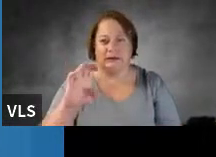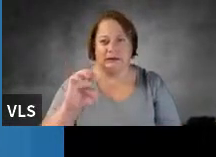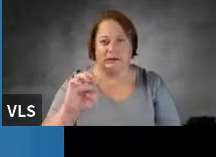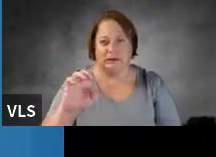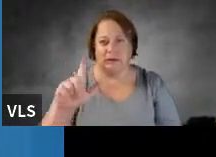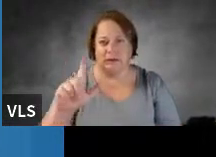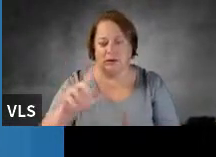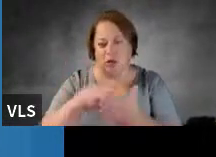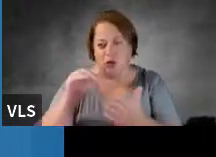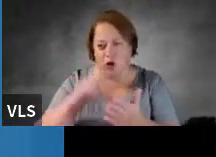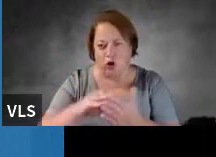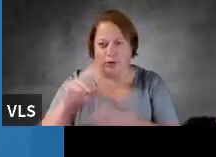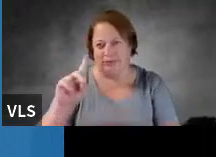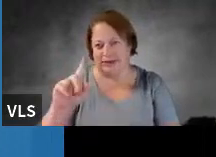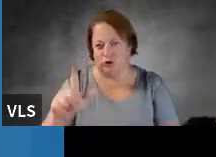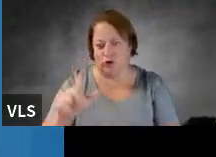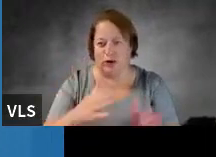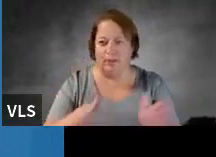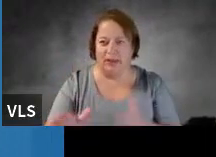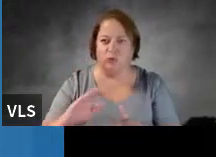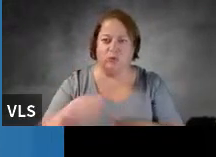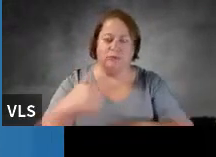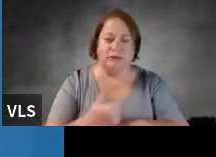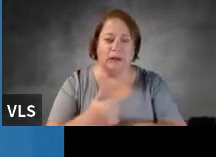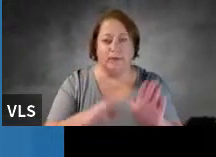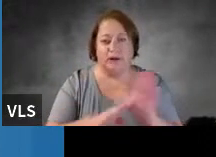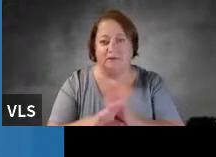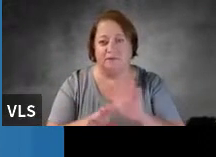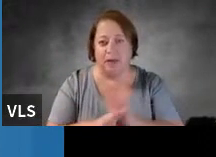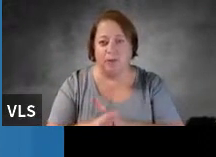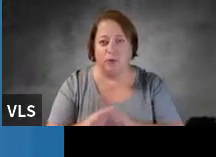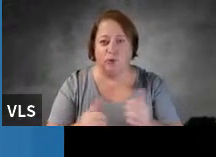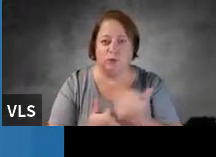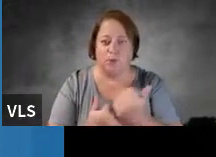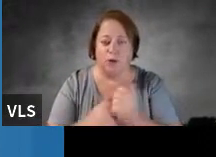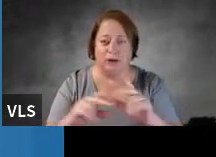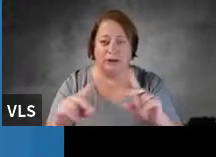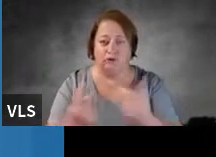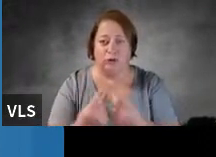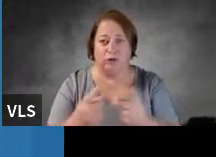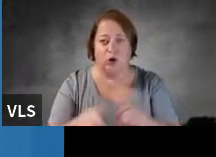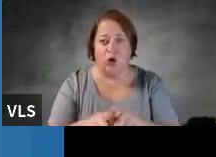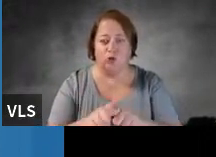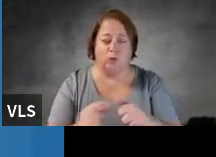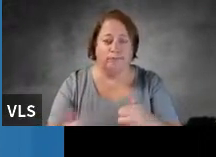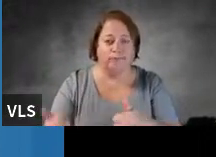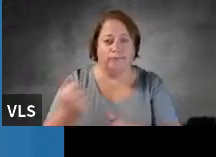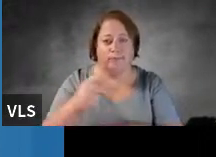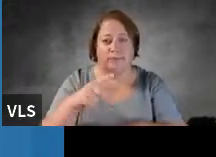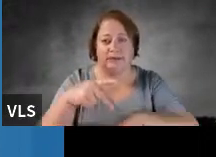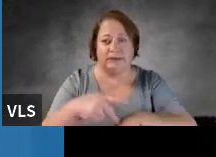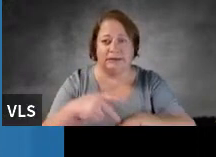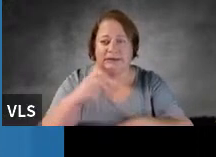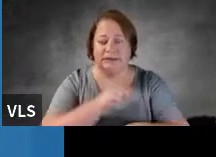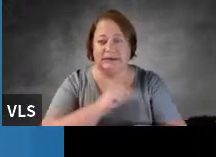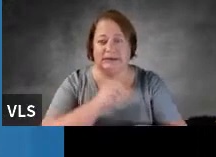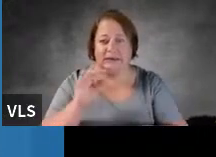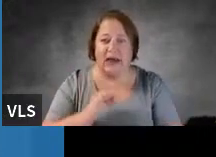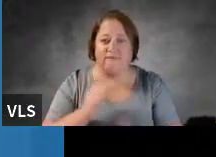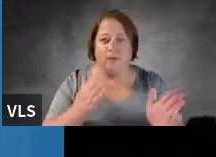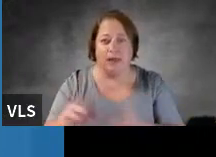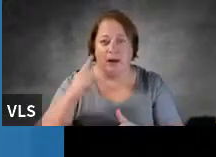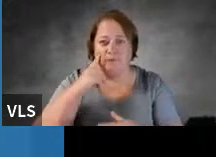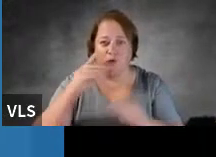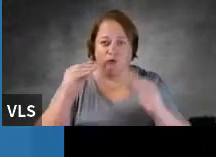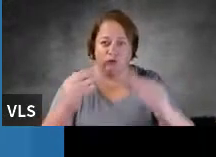as guidance documents to support districts, as well as administration and staff for planning for instruction in related